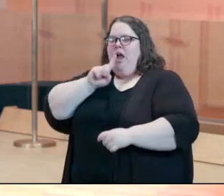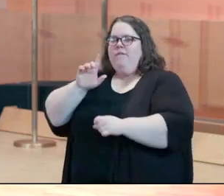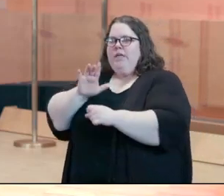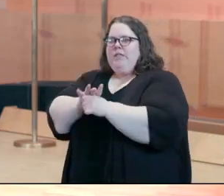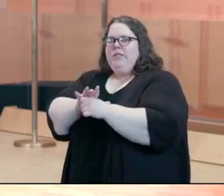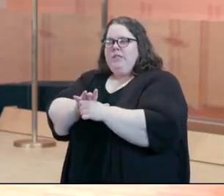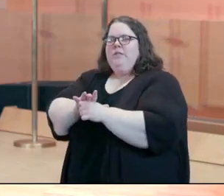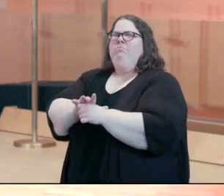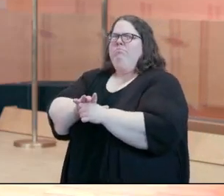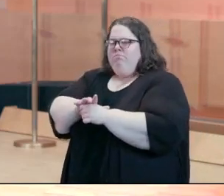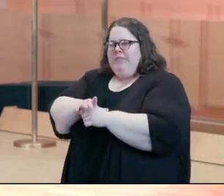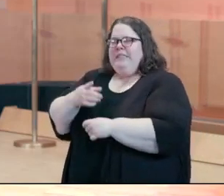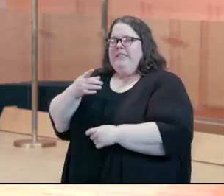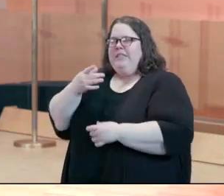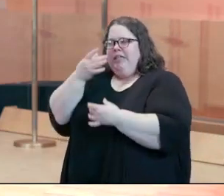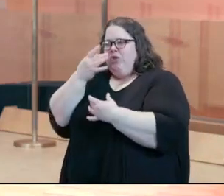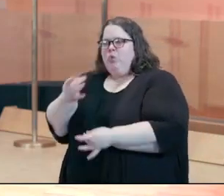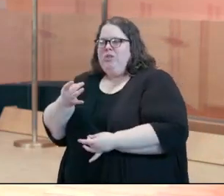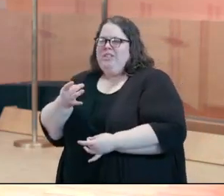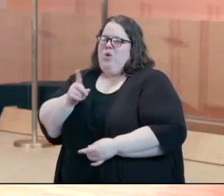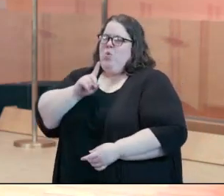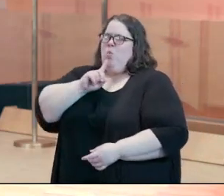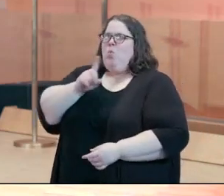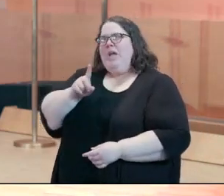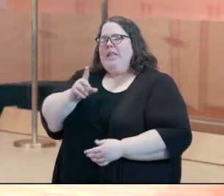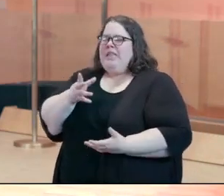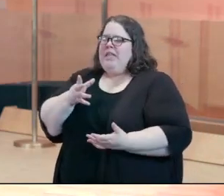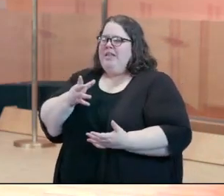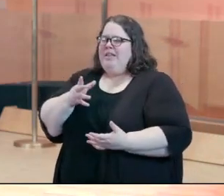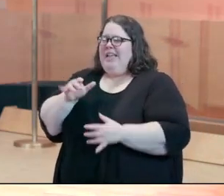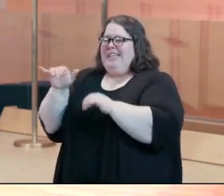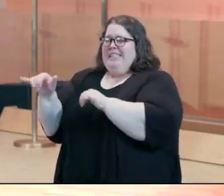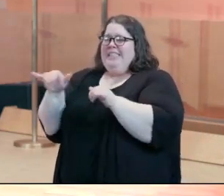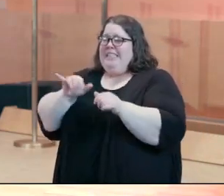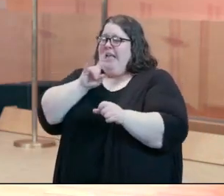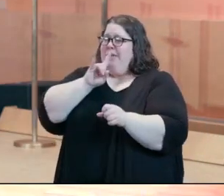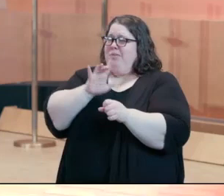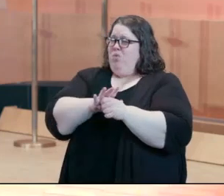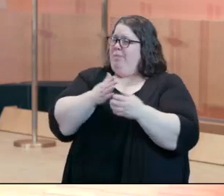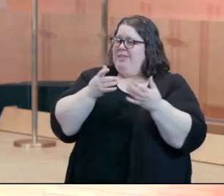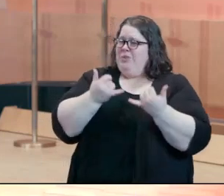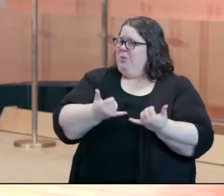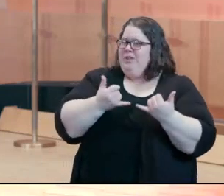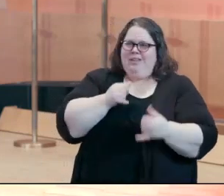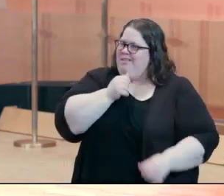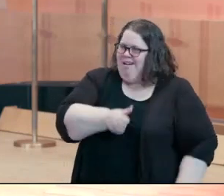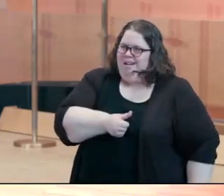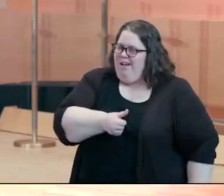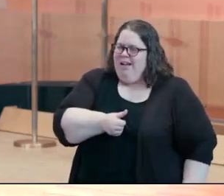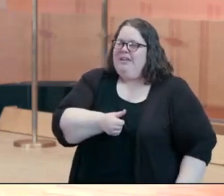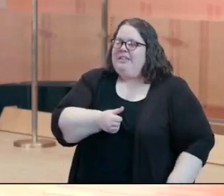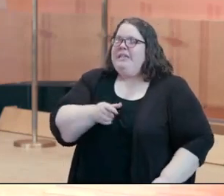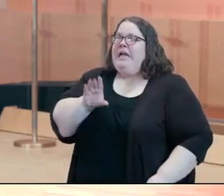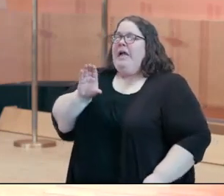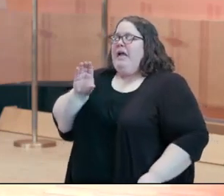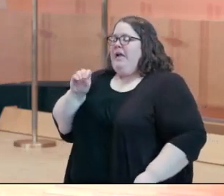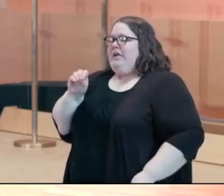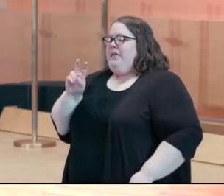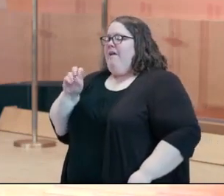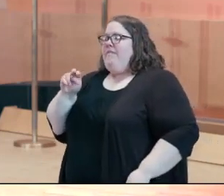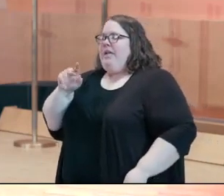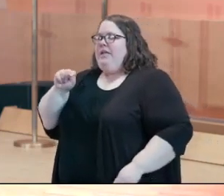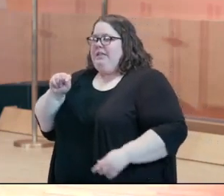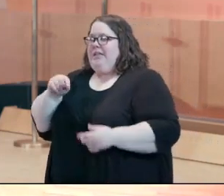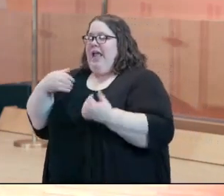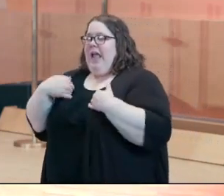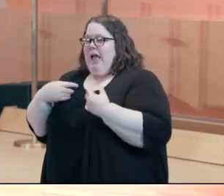great equivalent in our world today. Because in a covenant, you have the love of a relationship